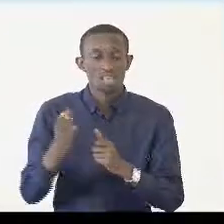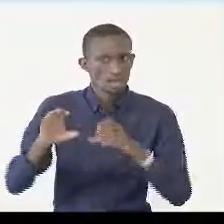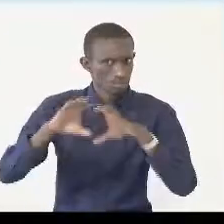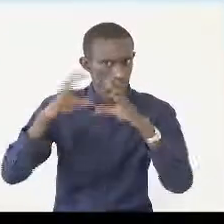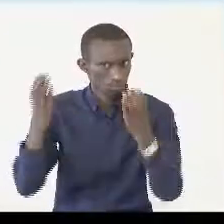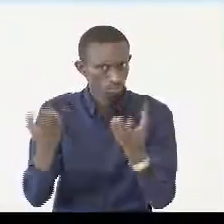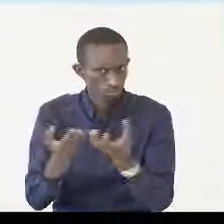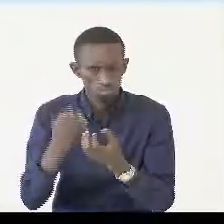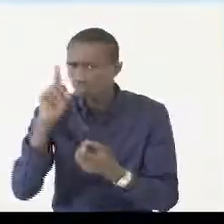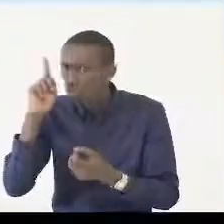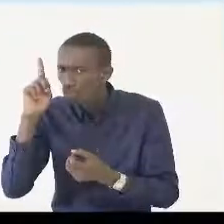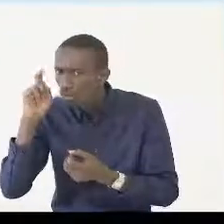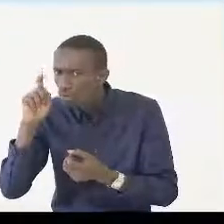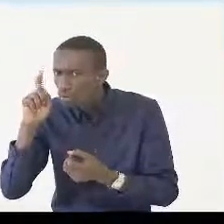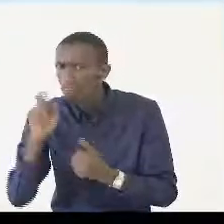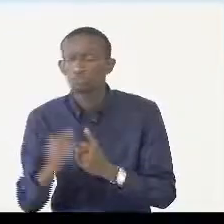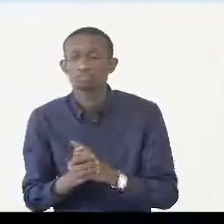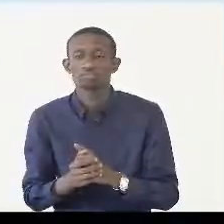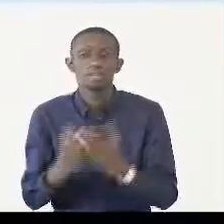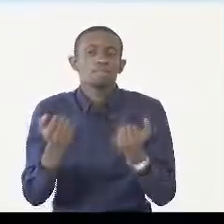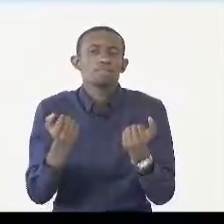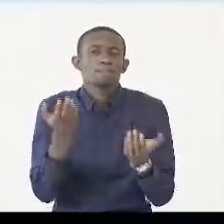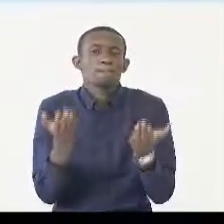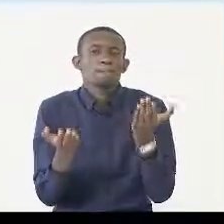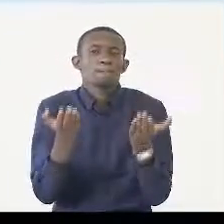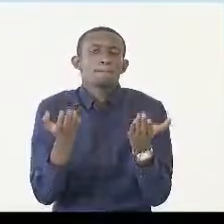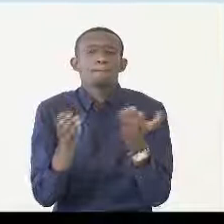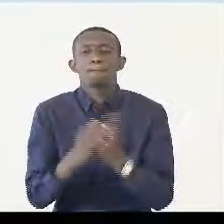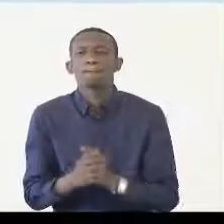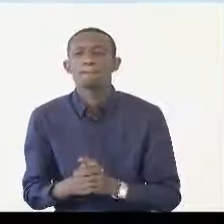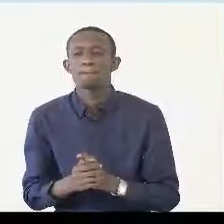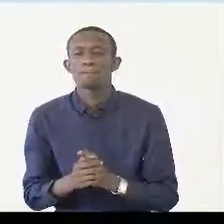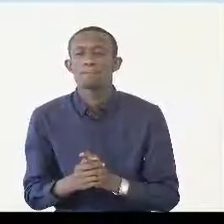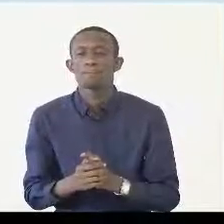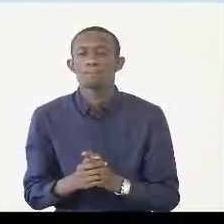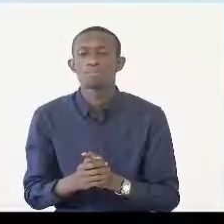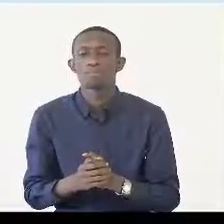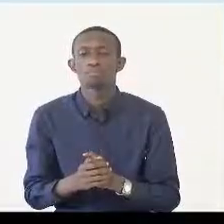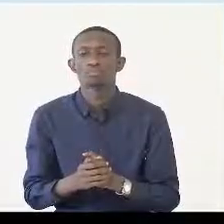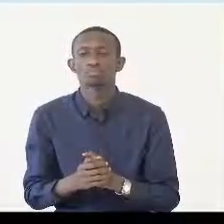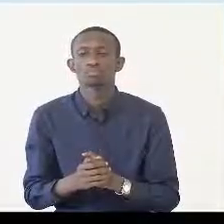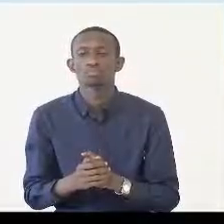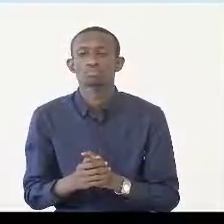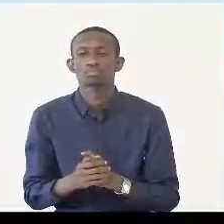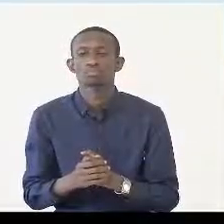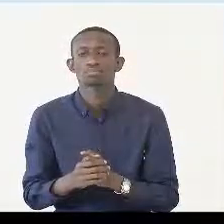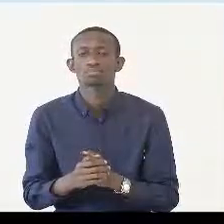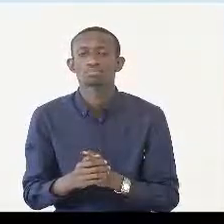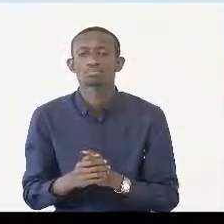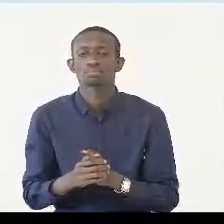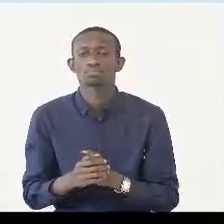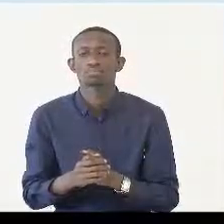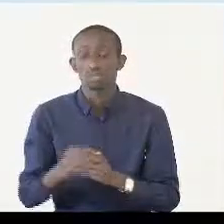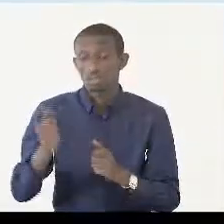ball. So let's say that we have this mass of the white, and here this is the